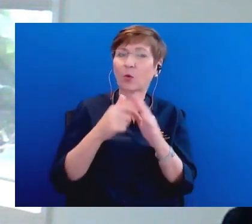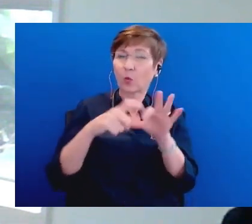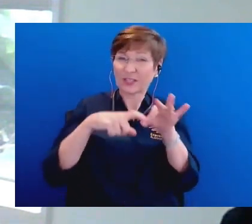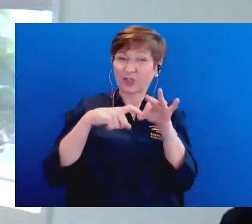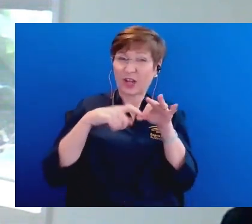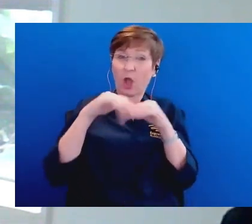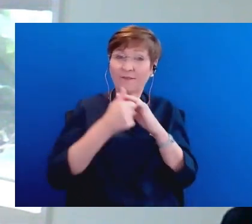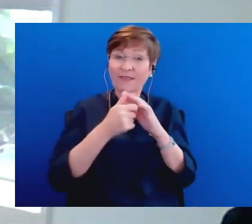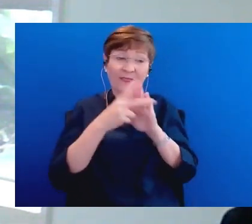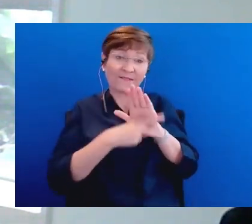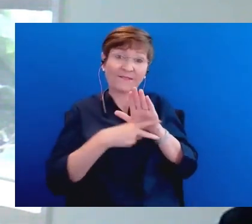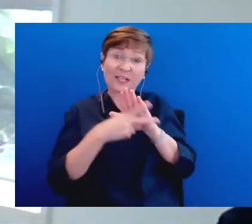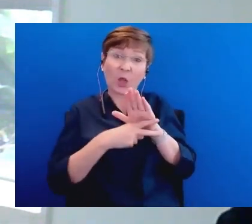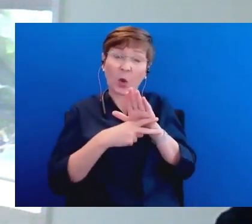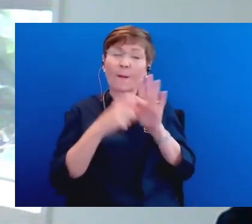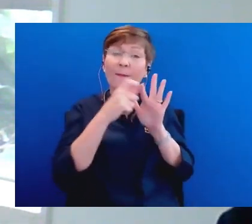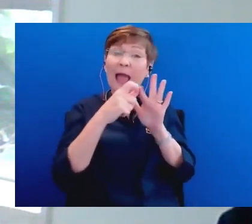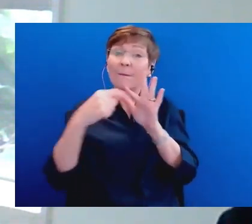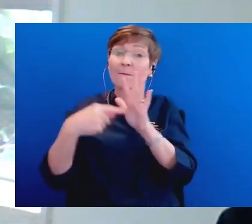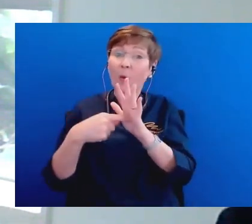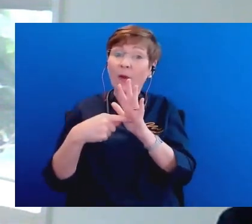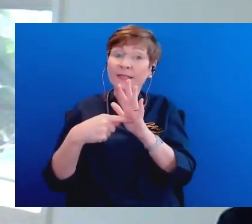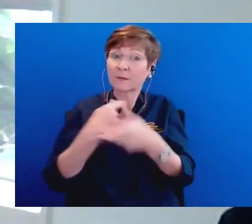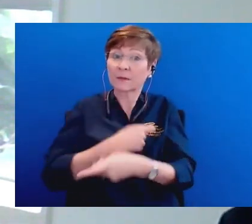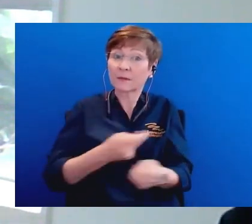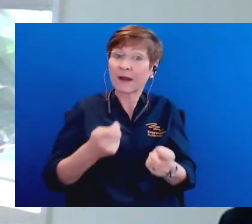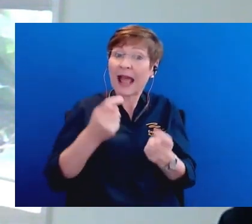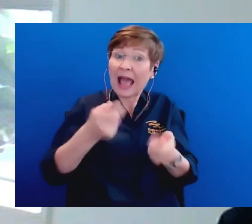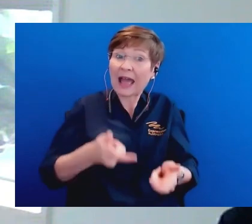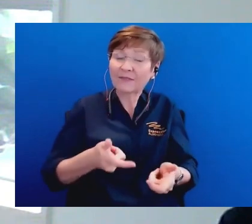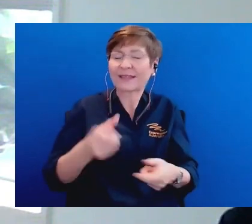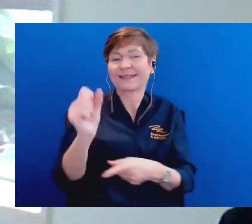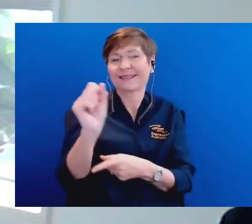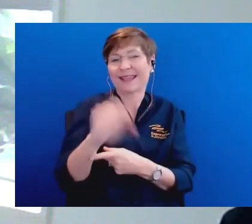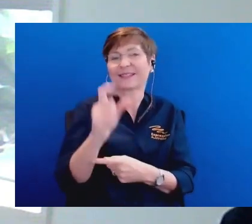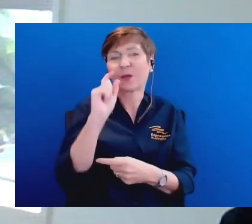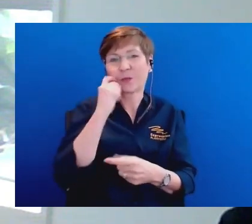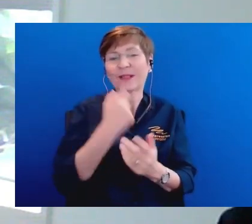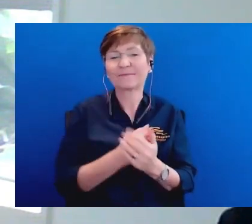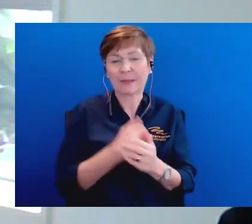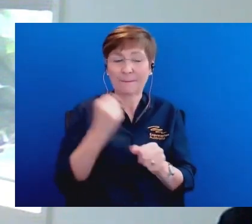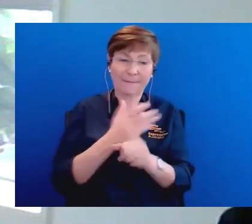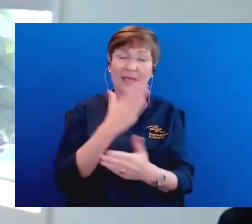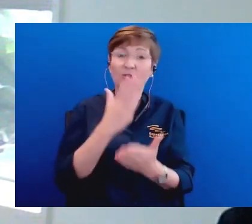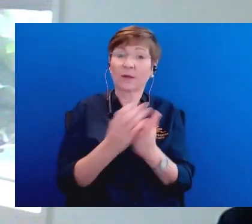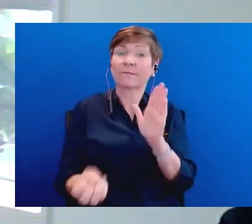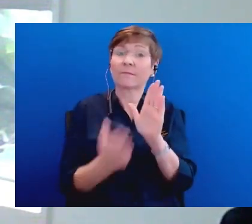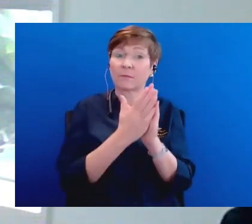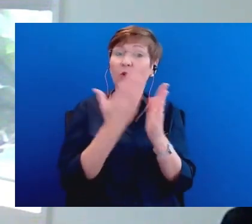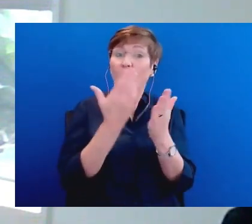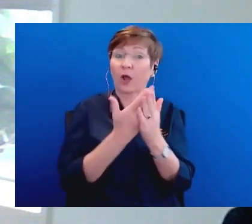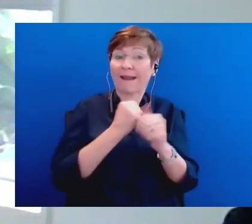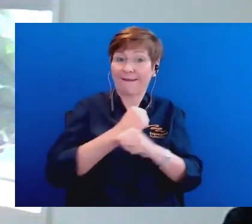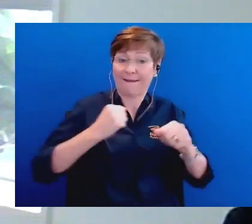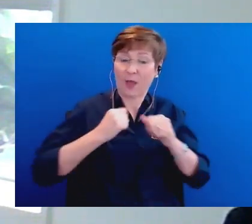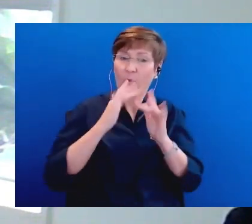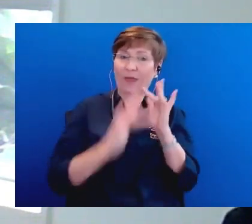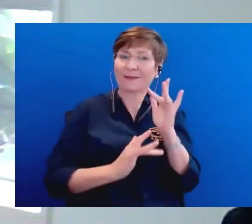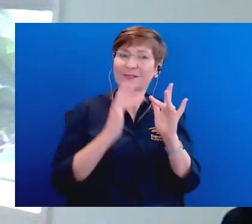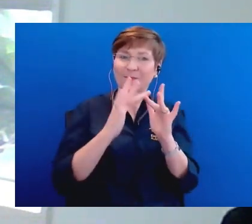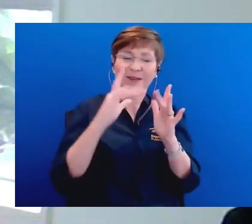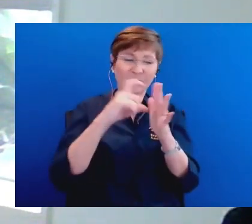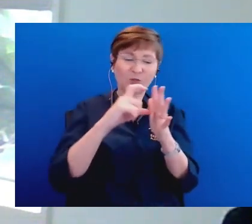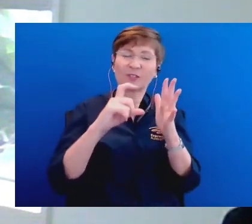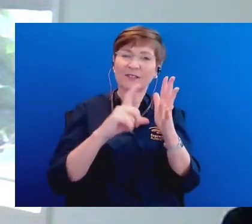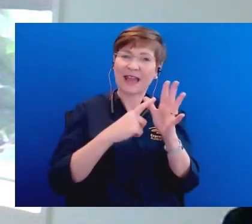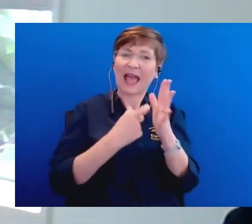will be available afterward. Yes, they will. We will make sure that they are on the Darwin website, and we will have the slides,